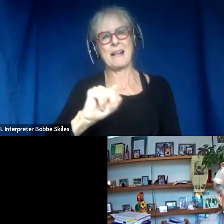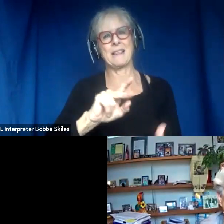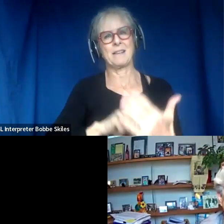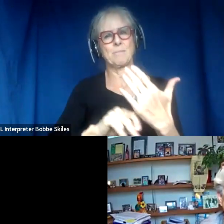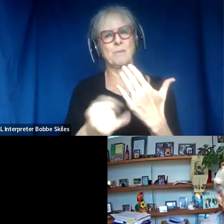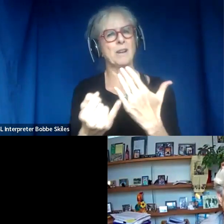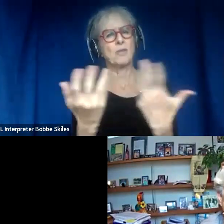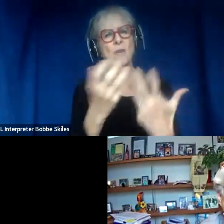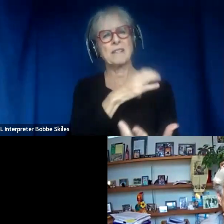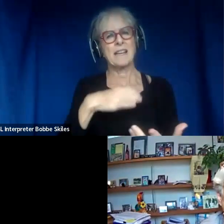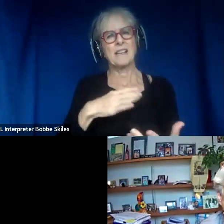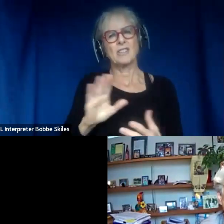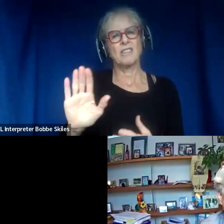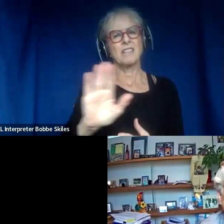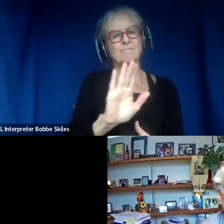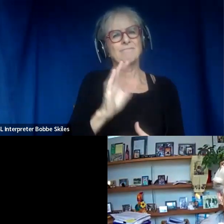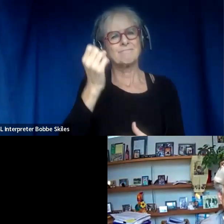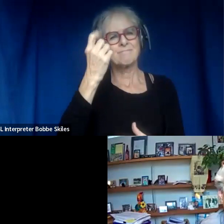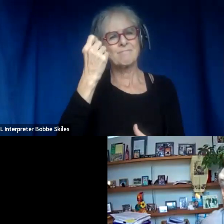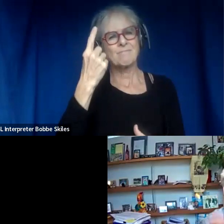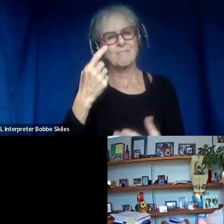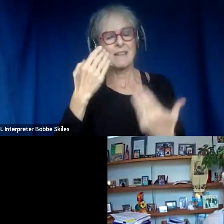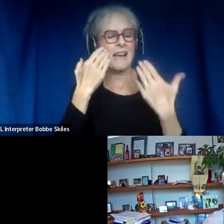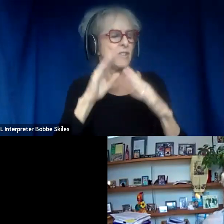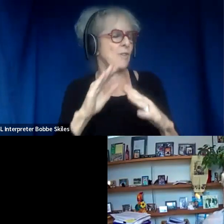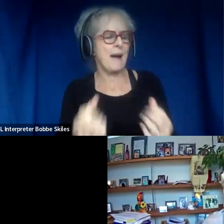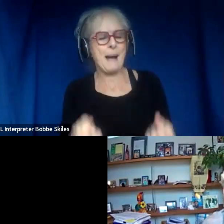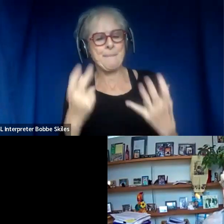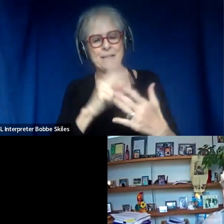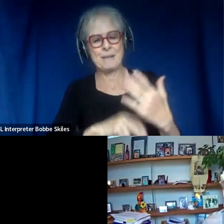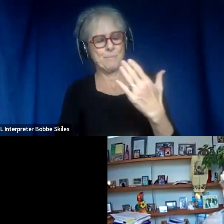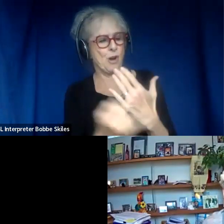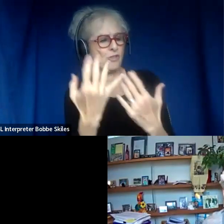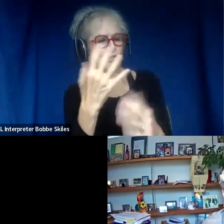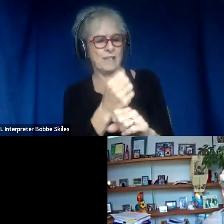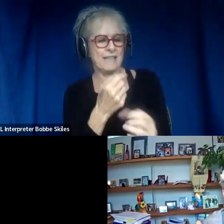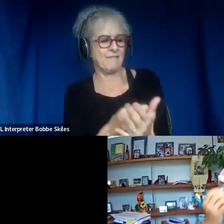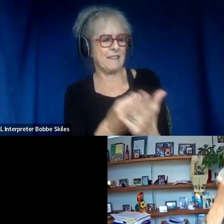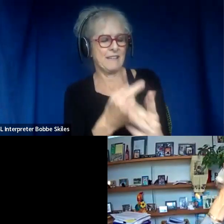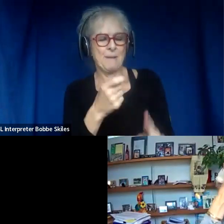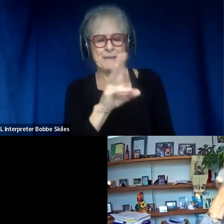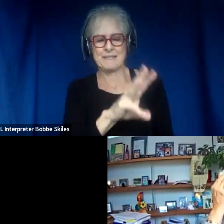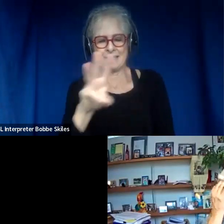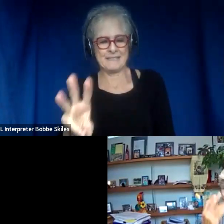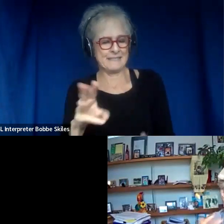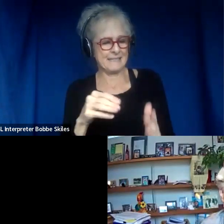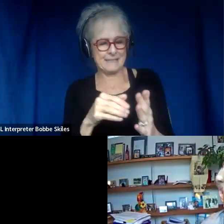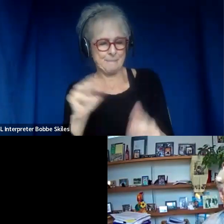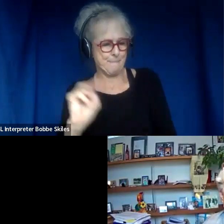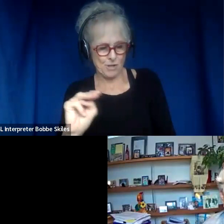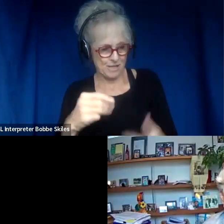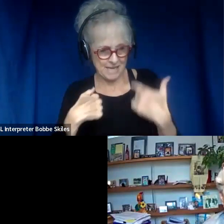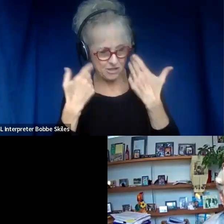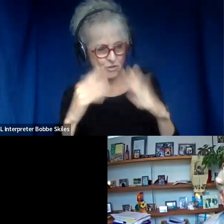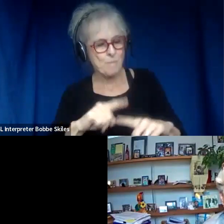What's the council's understanding about, let's say out of those, I don't know how many projects that are being funded out of the 66 million, I have no idea. But let's say there